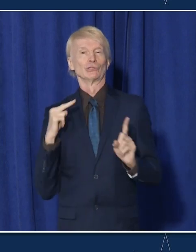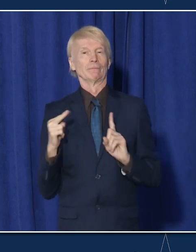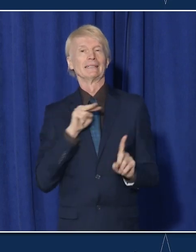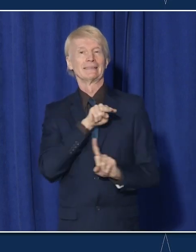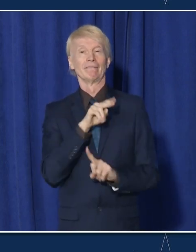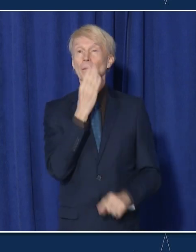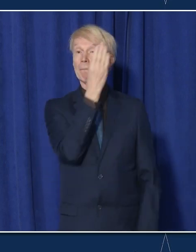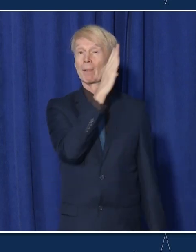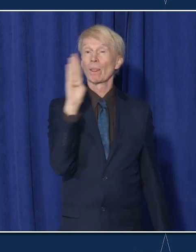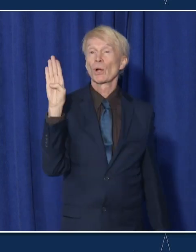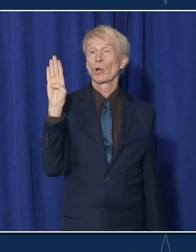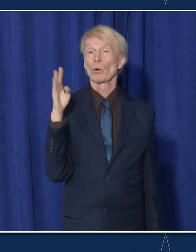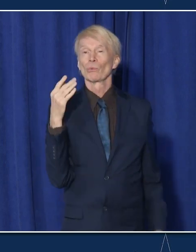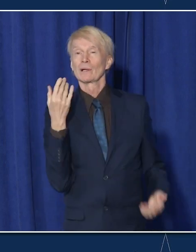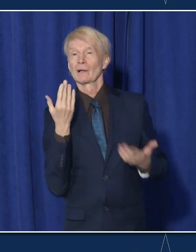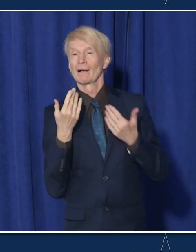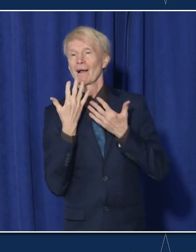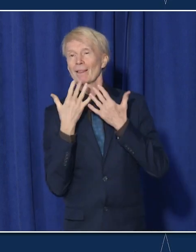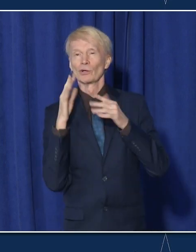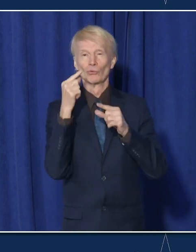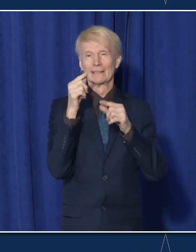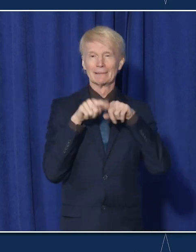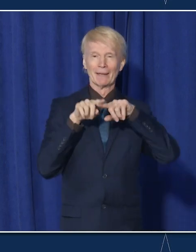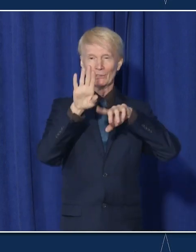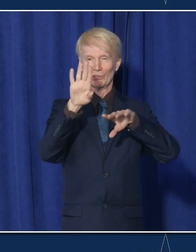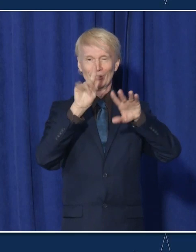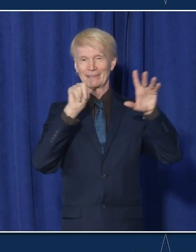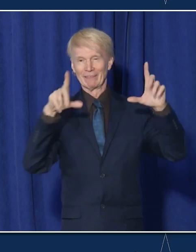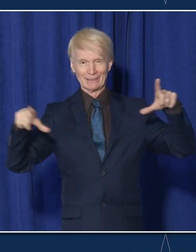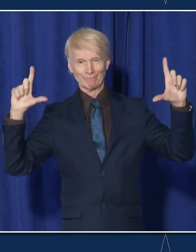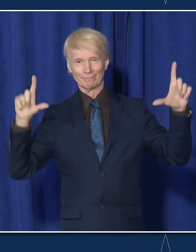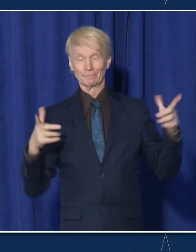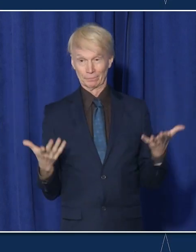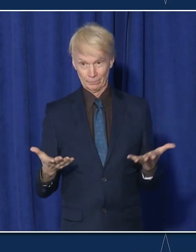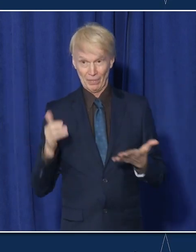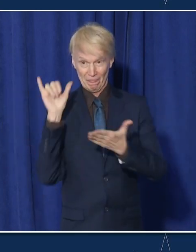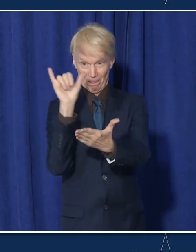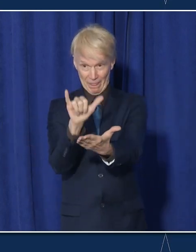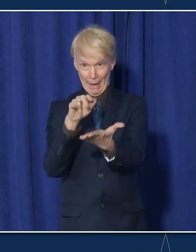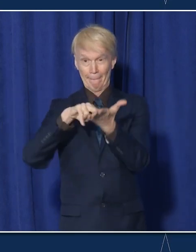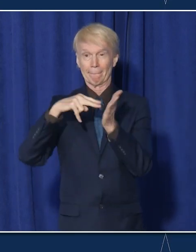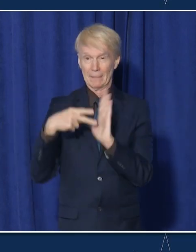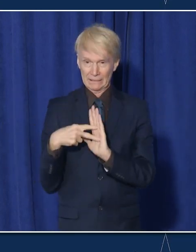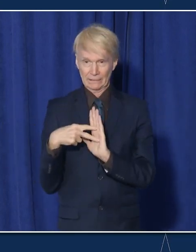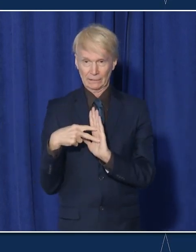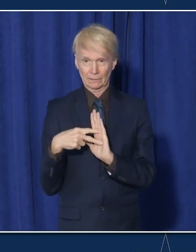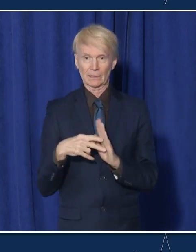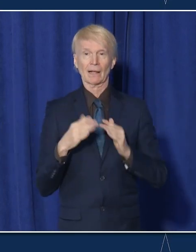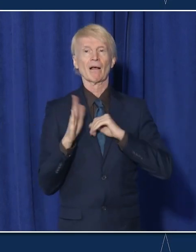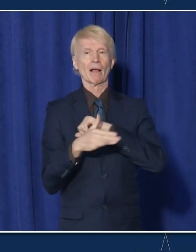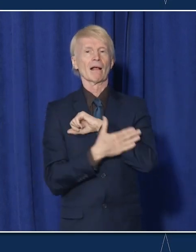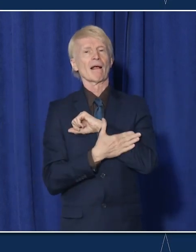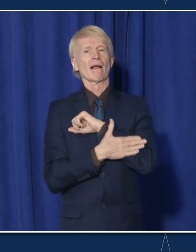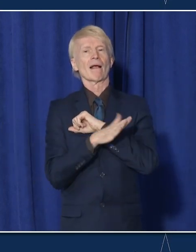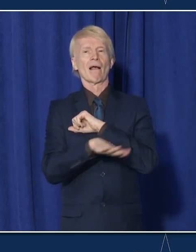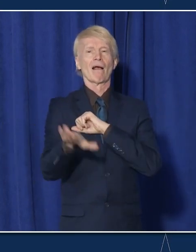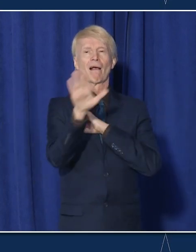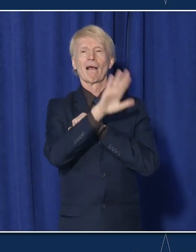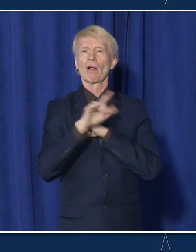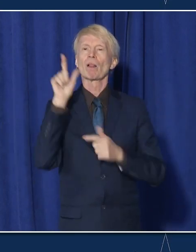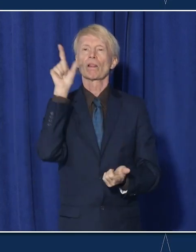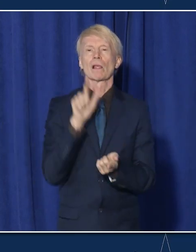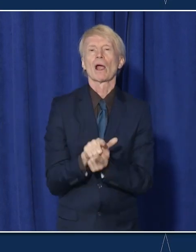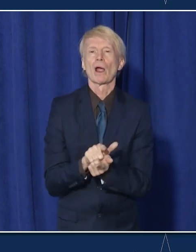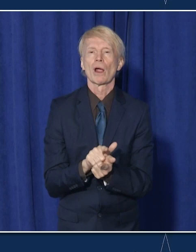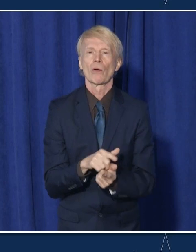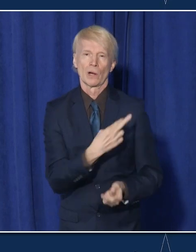in blue or green, depending on the color where you're looking, means that the counties are at low risk. You can